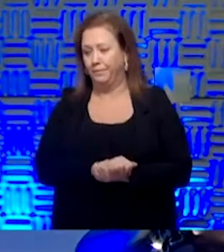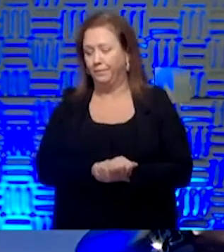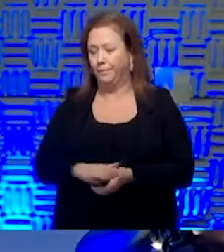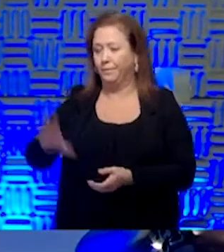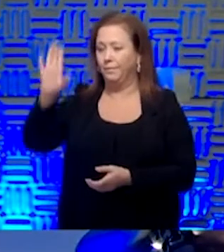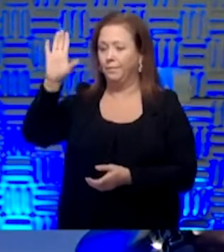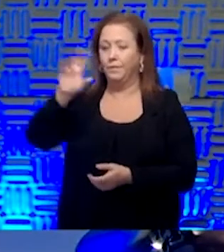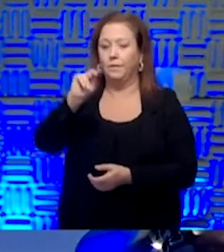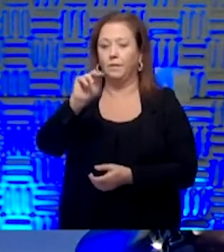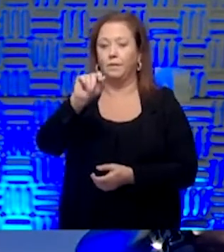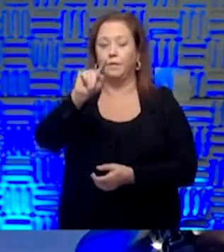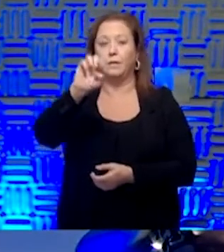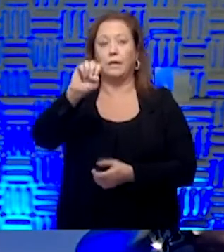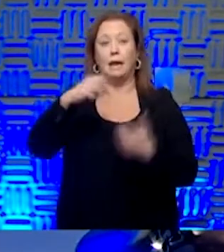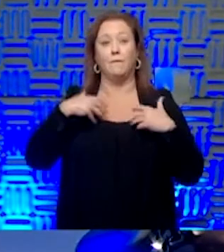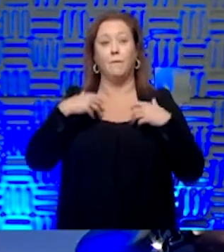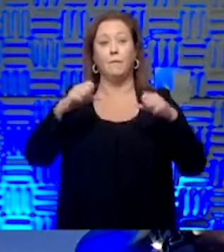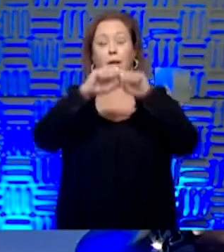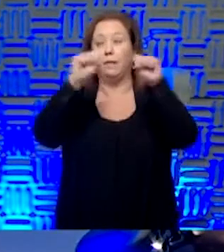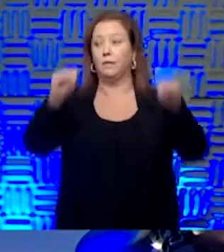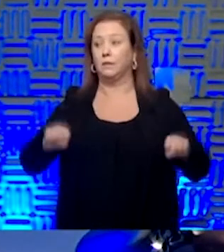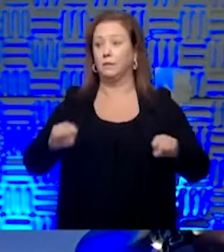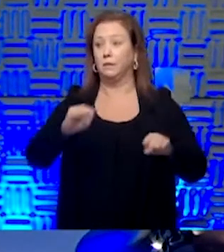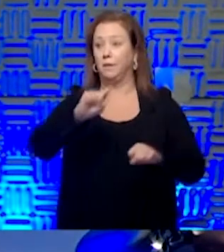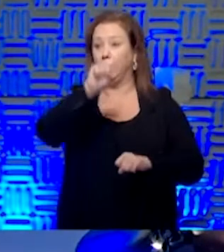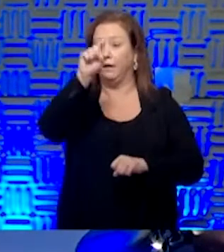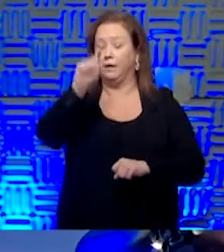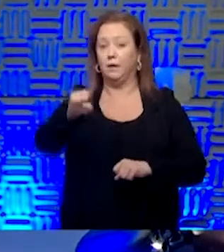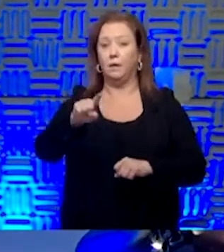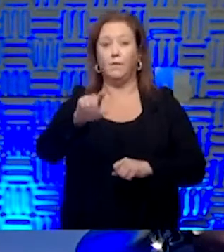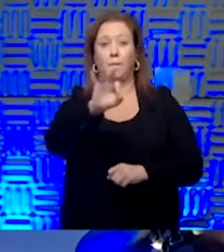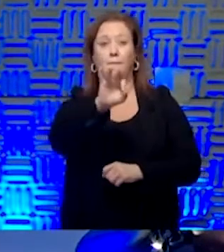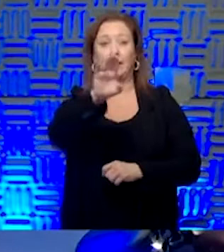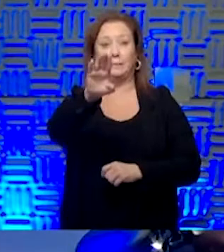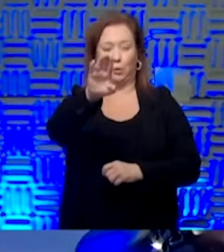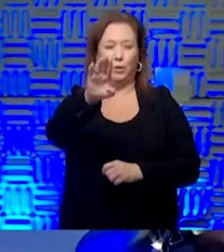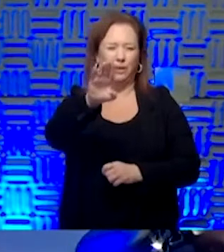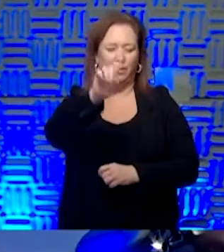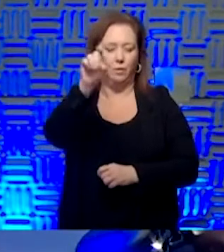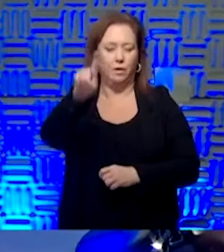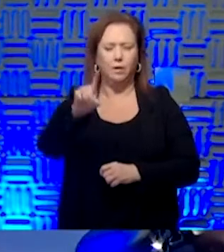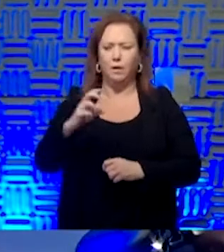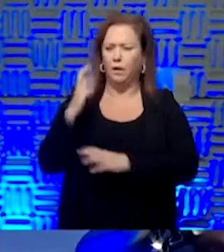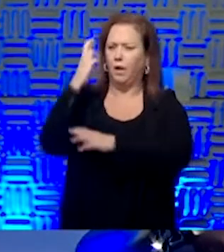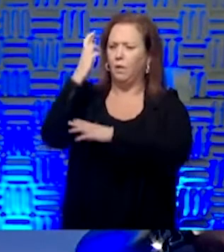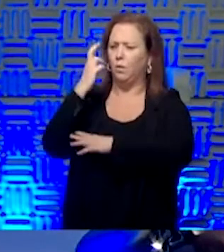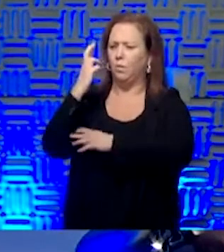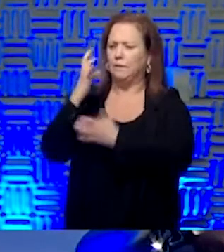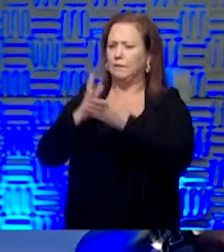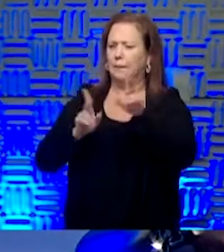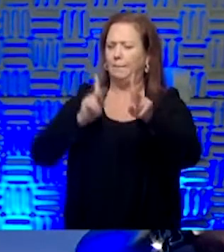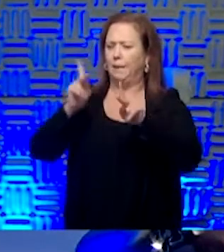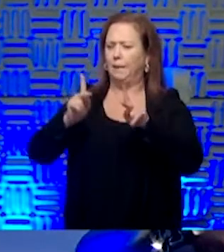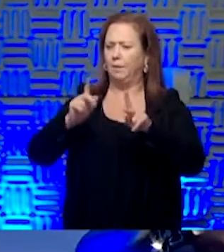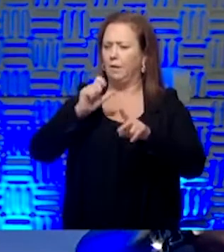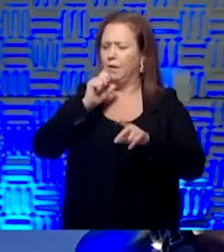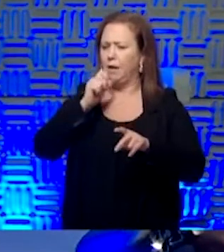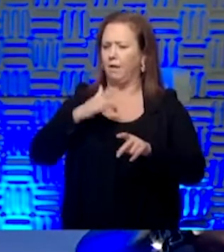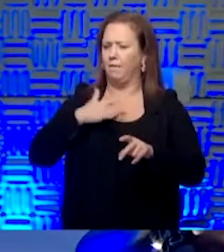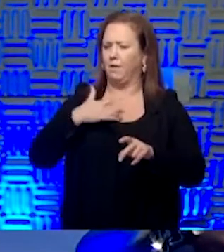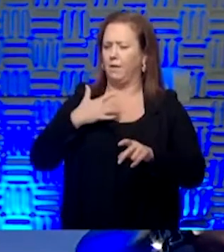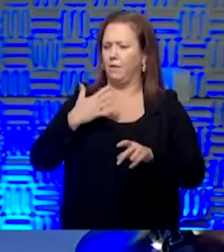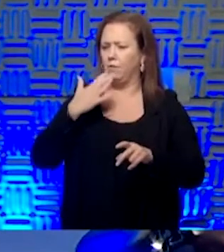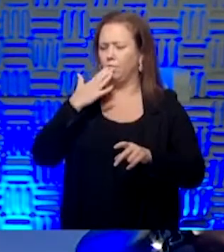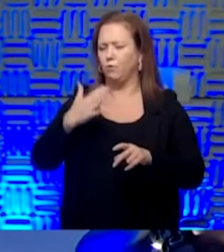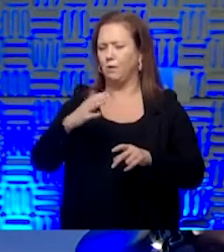Hi, this is Nate from the health system. I have a question from Facebook. Is the reason some people are not feeling great after